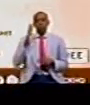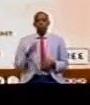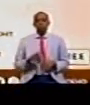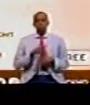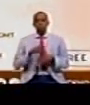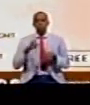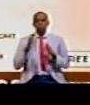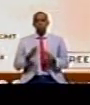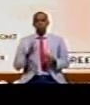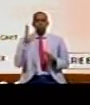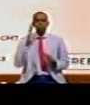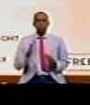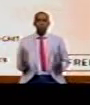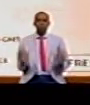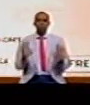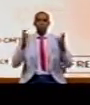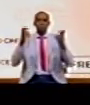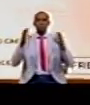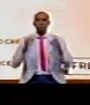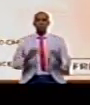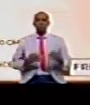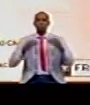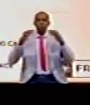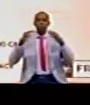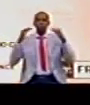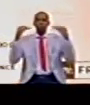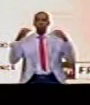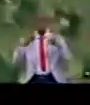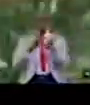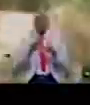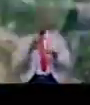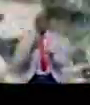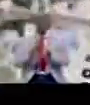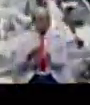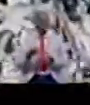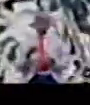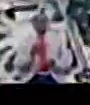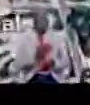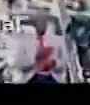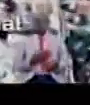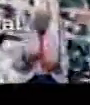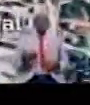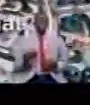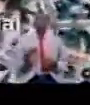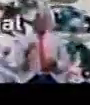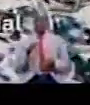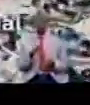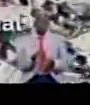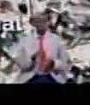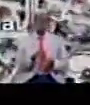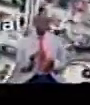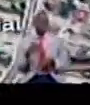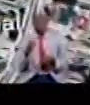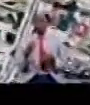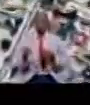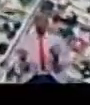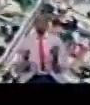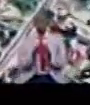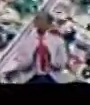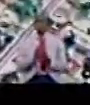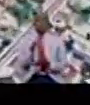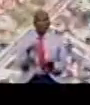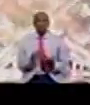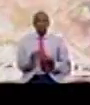who served God righteously. After his departure, they wanted to take the children to be bondmen, to be